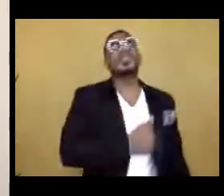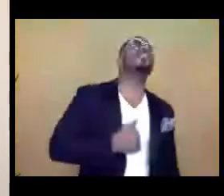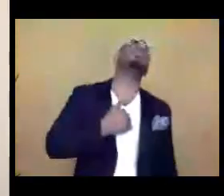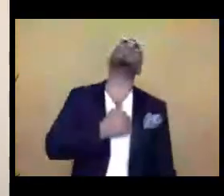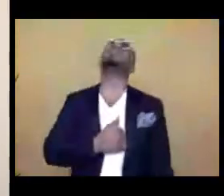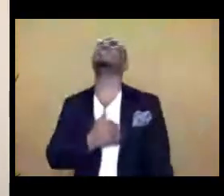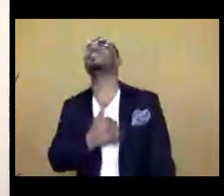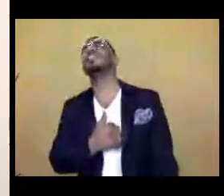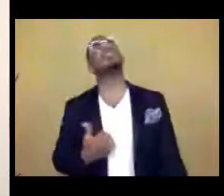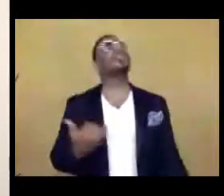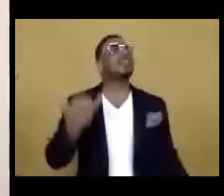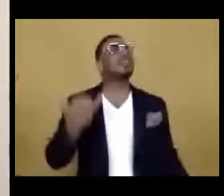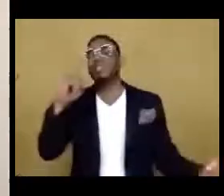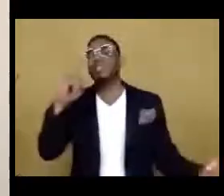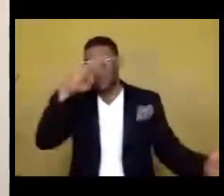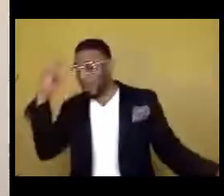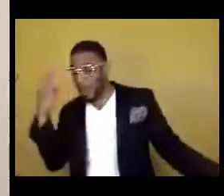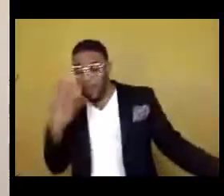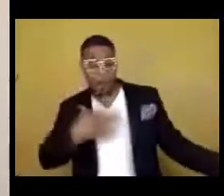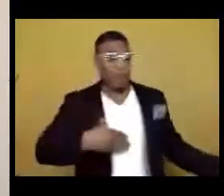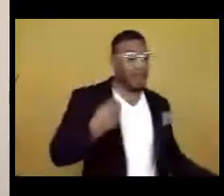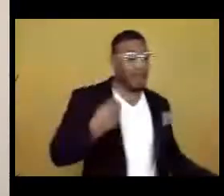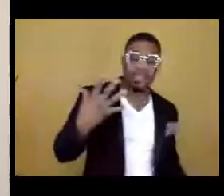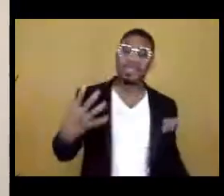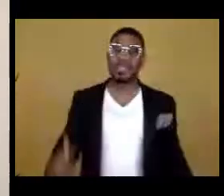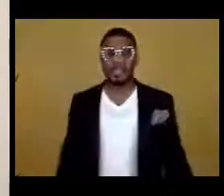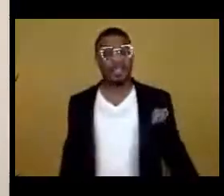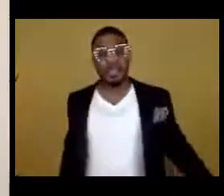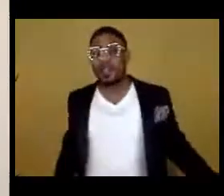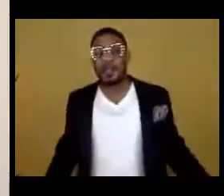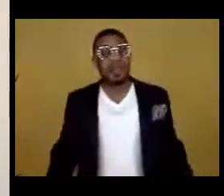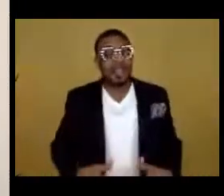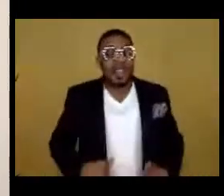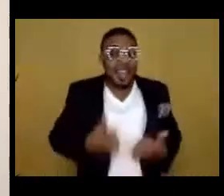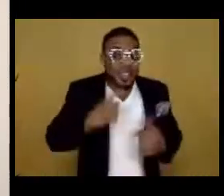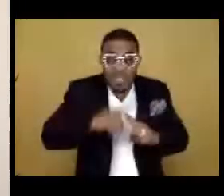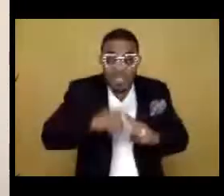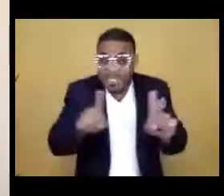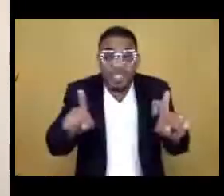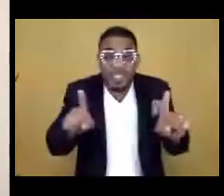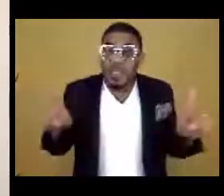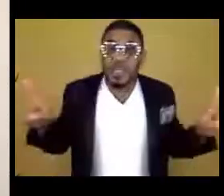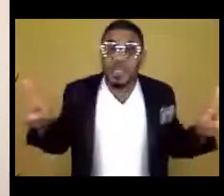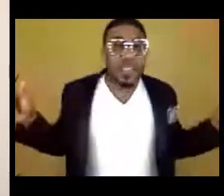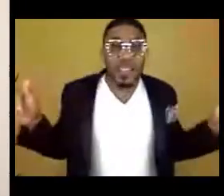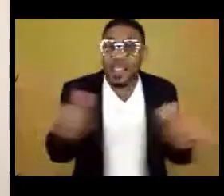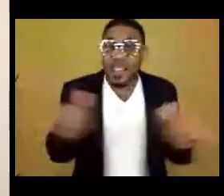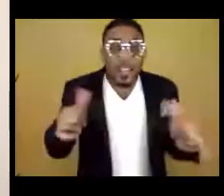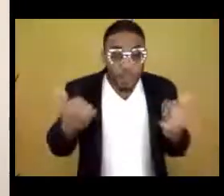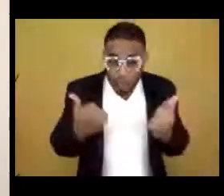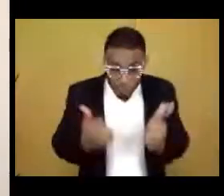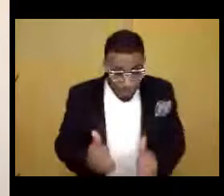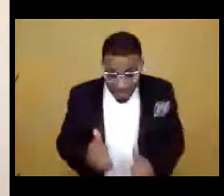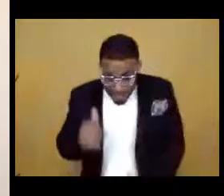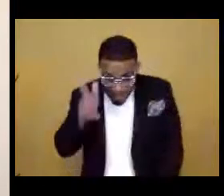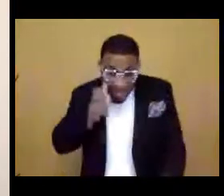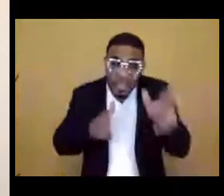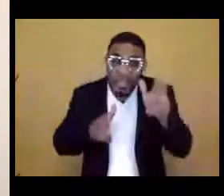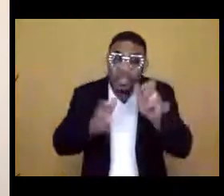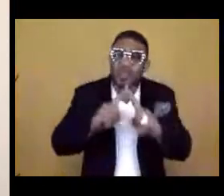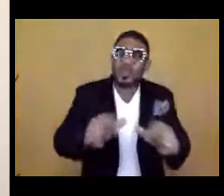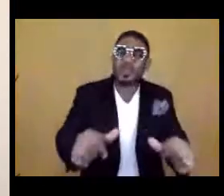apologize if it was black and white, but life is different. To try to listen to